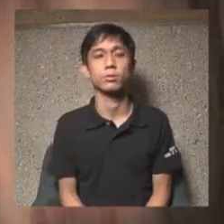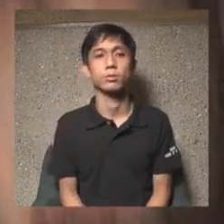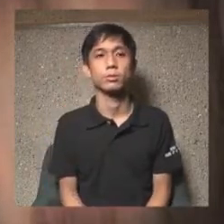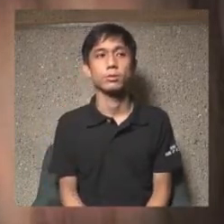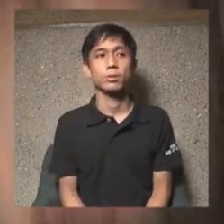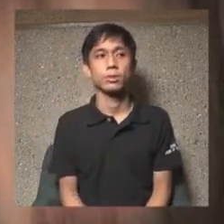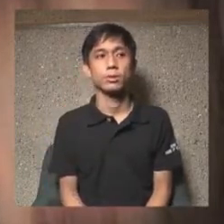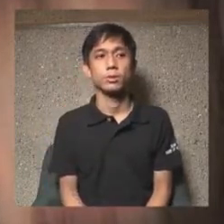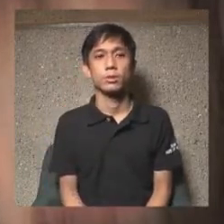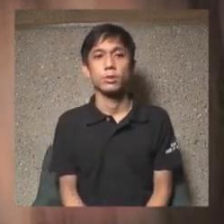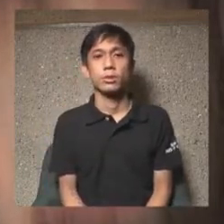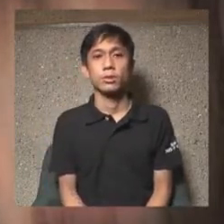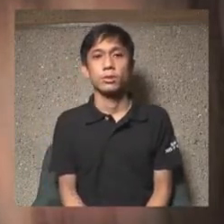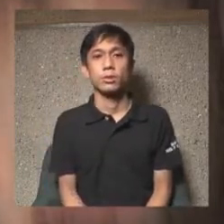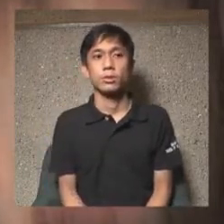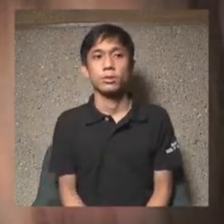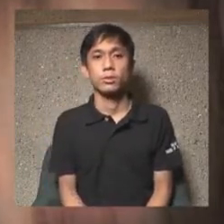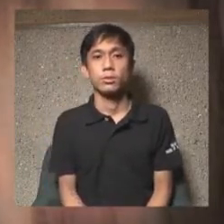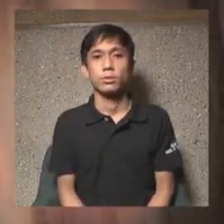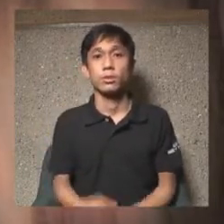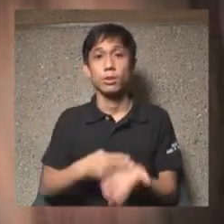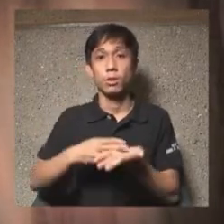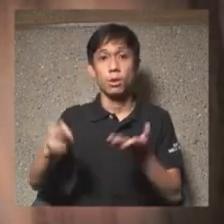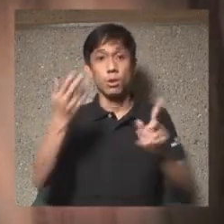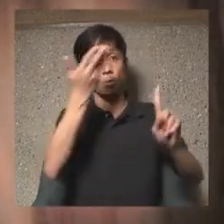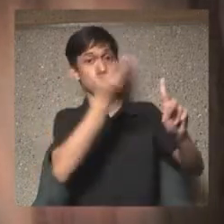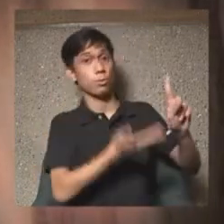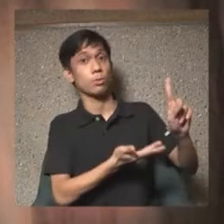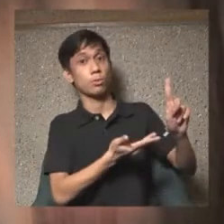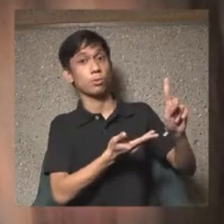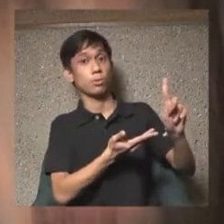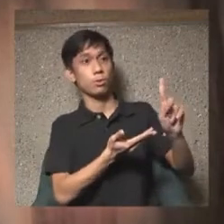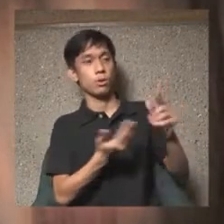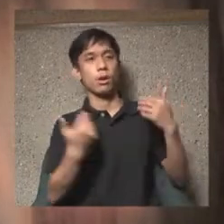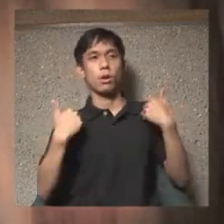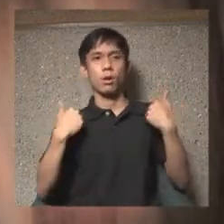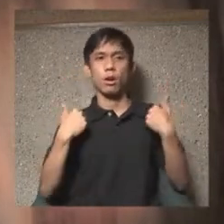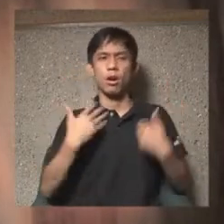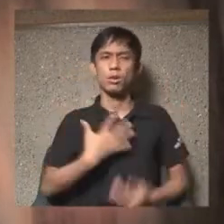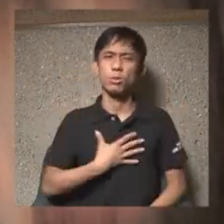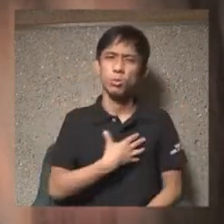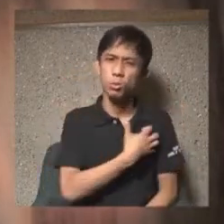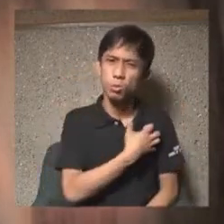has a limp from a struggle with God.